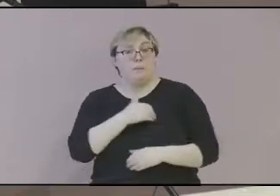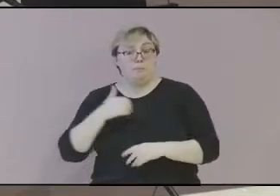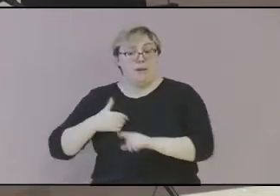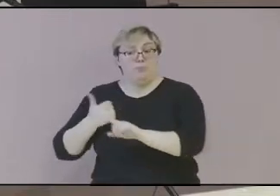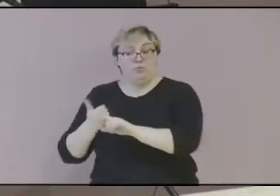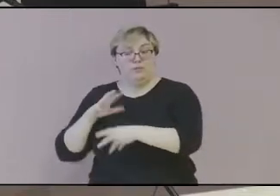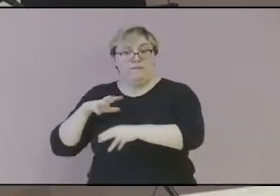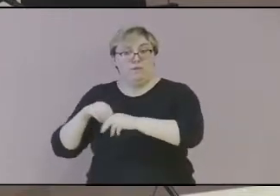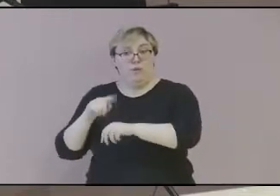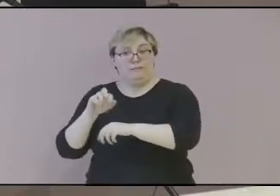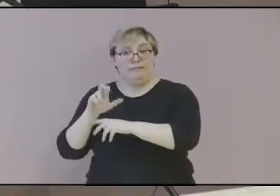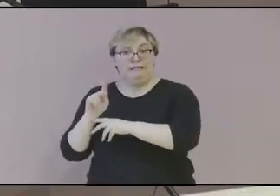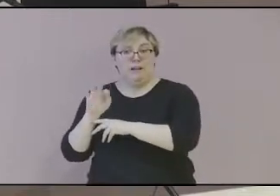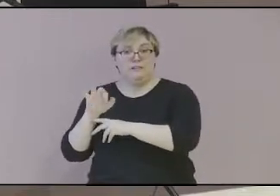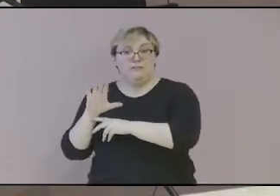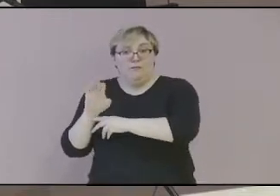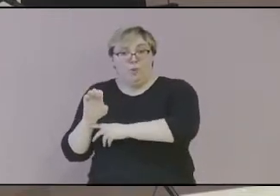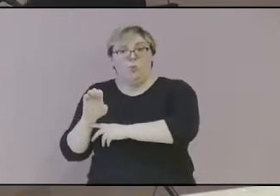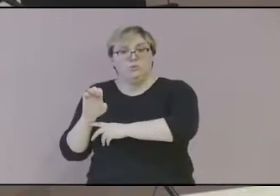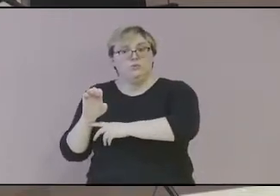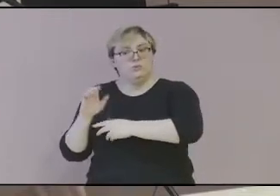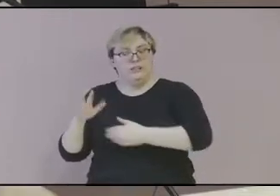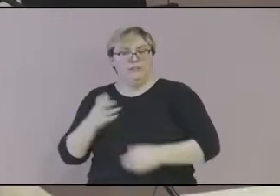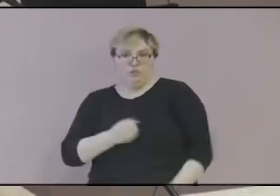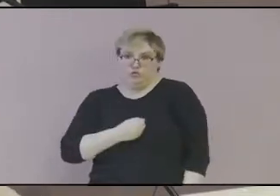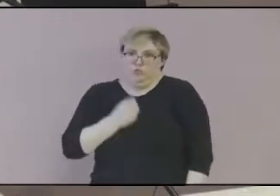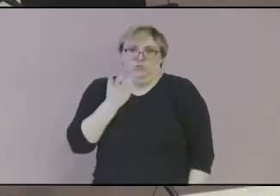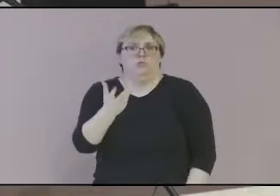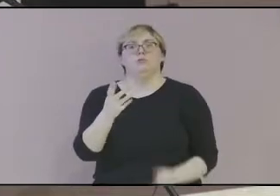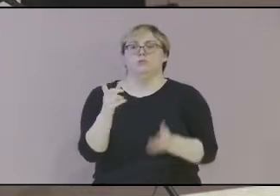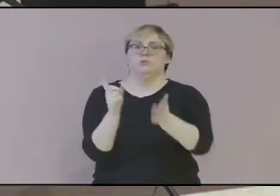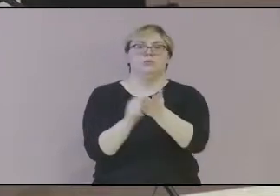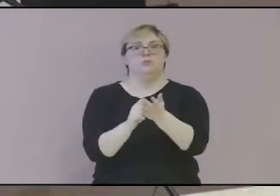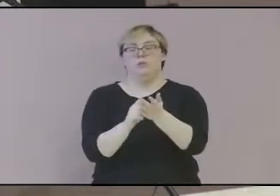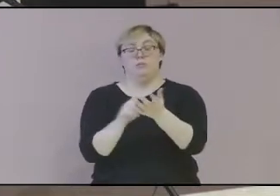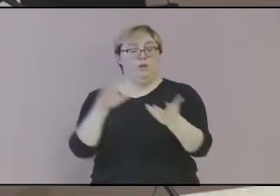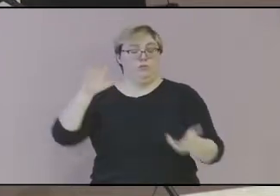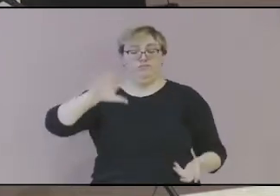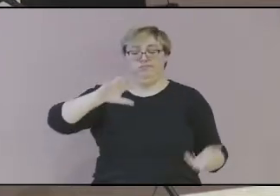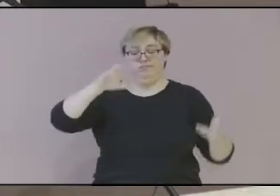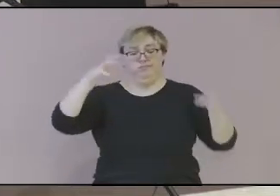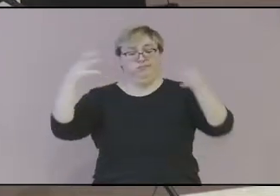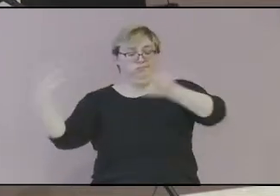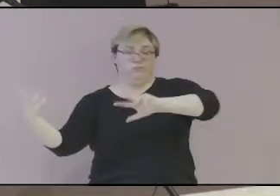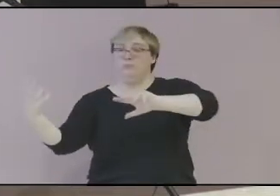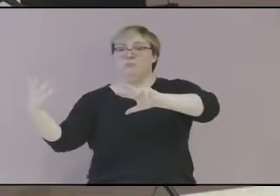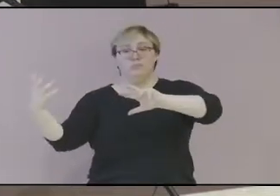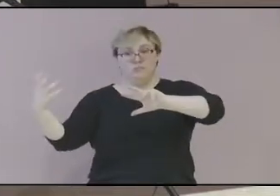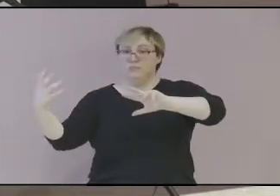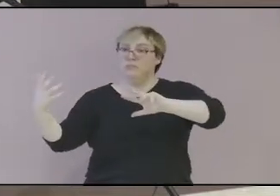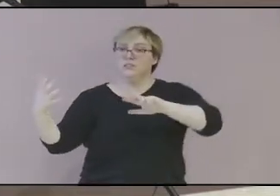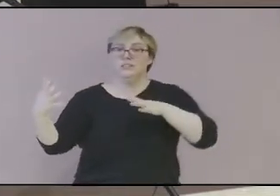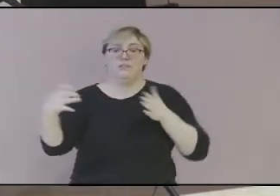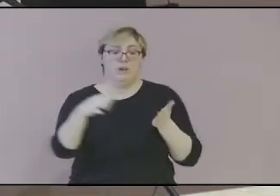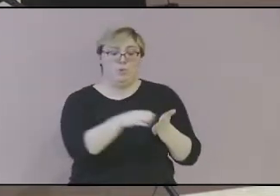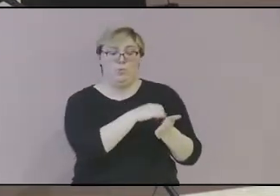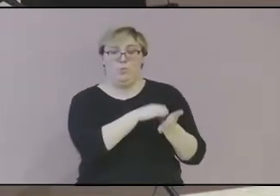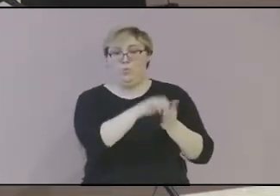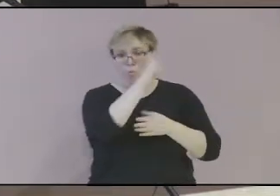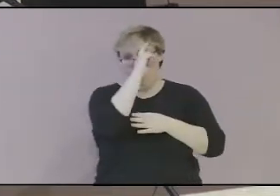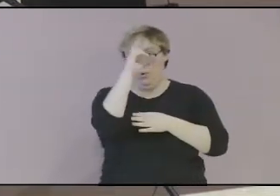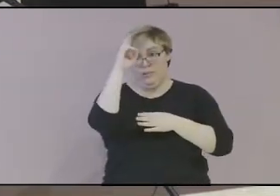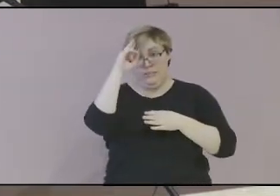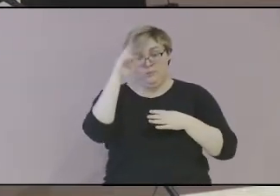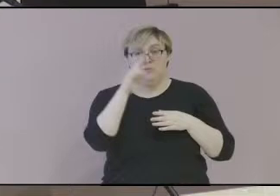they call the disarray, more politely than I'm saying chaos, in New York hospitals during the first months of the COVID-19 pandemic,